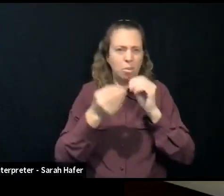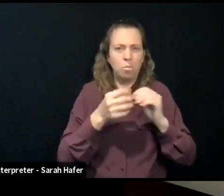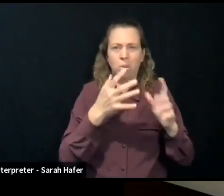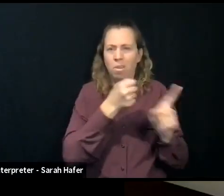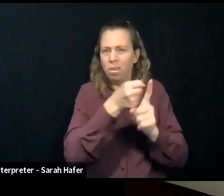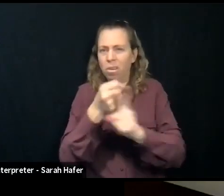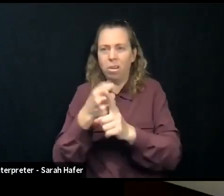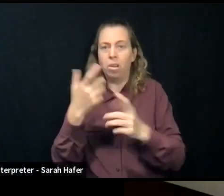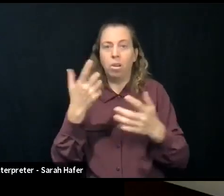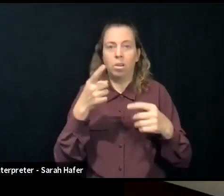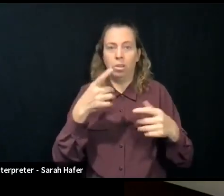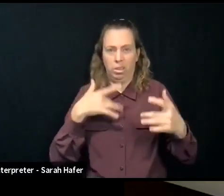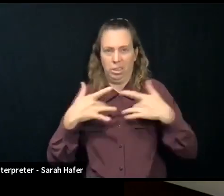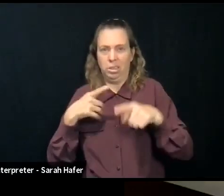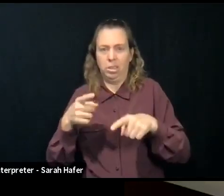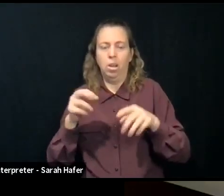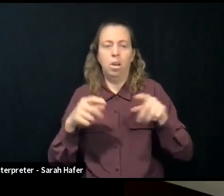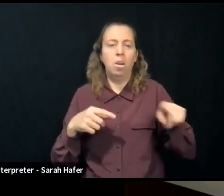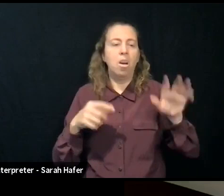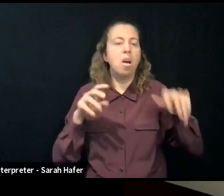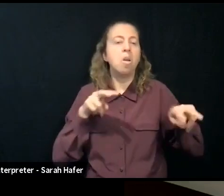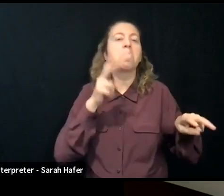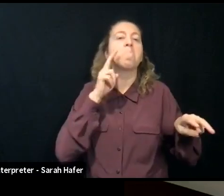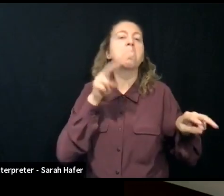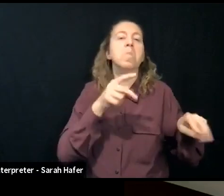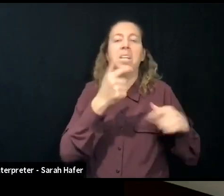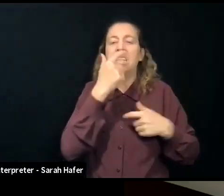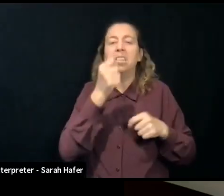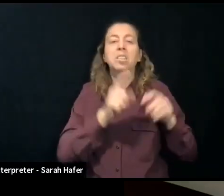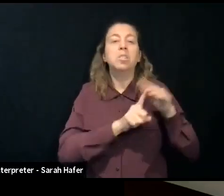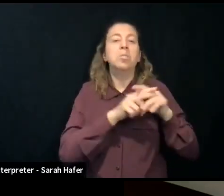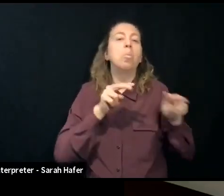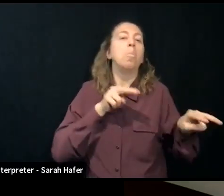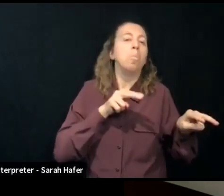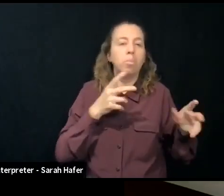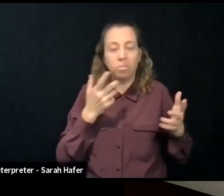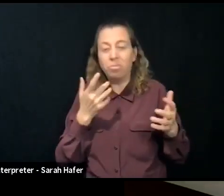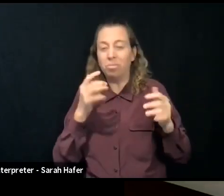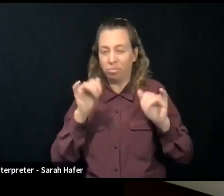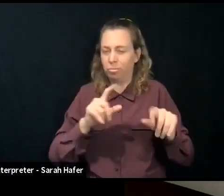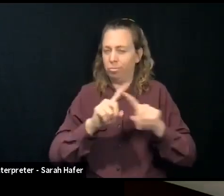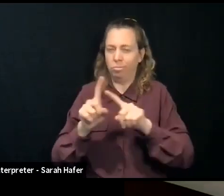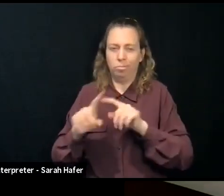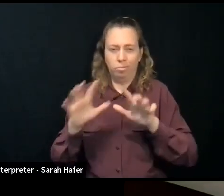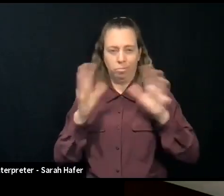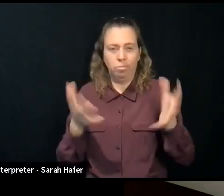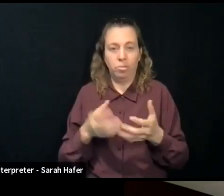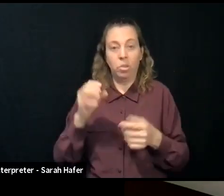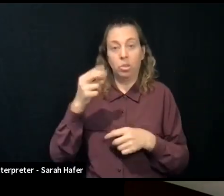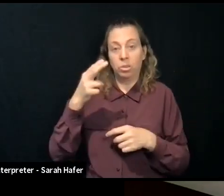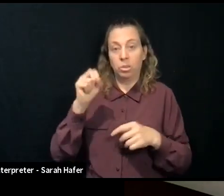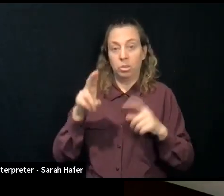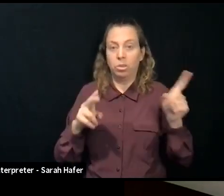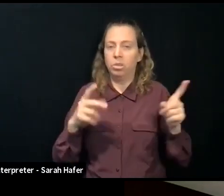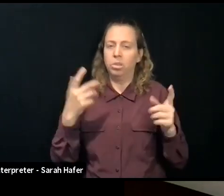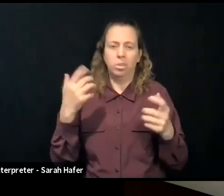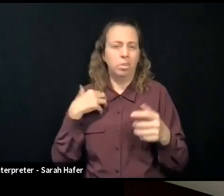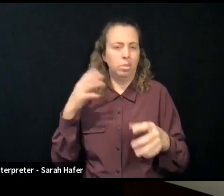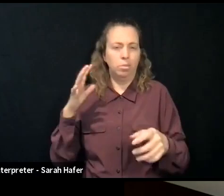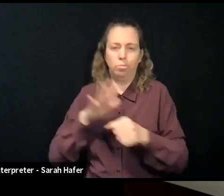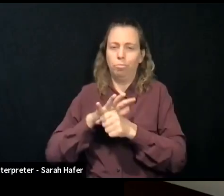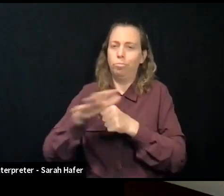at as broad a possible sample as possible? So where we have the capacity to do sequencing at that level, that's what we